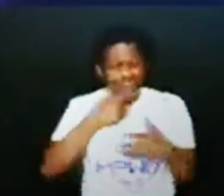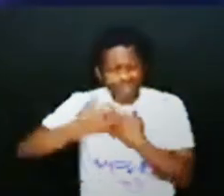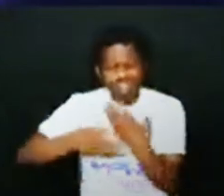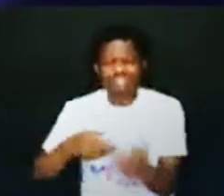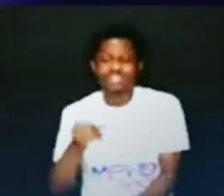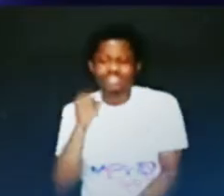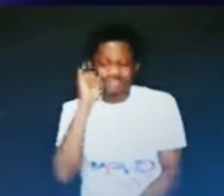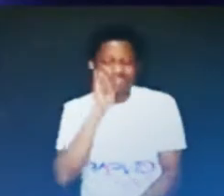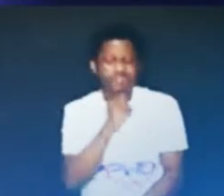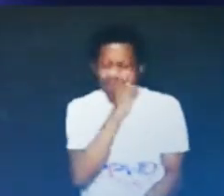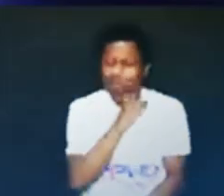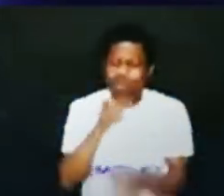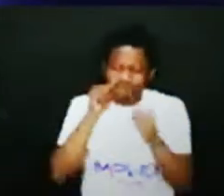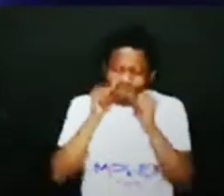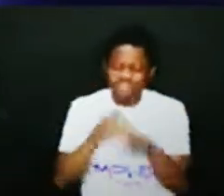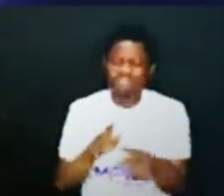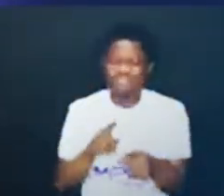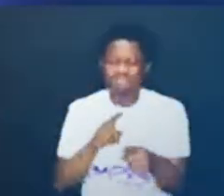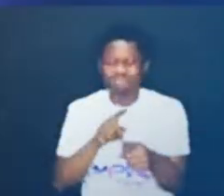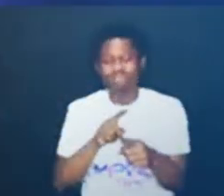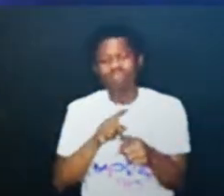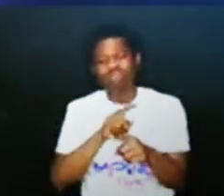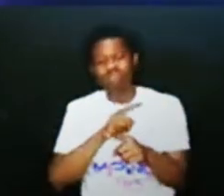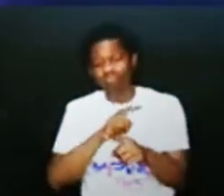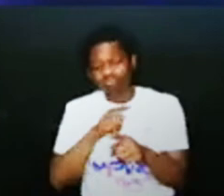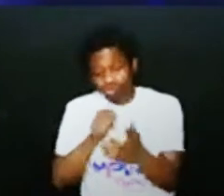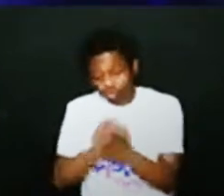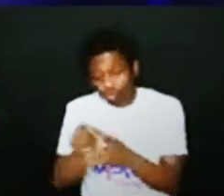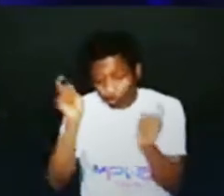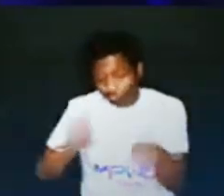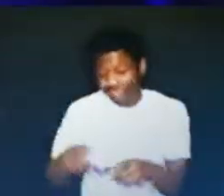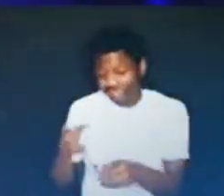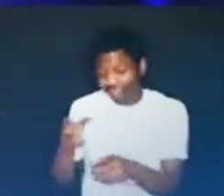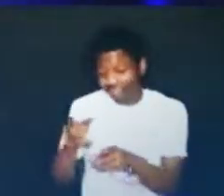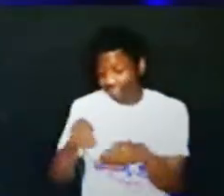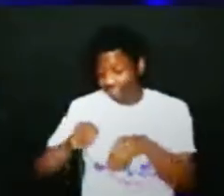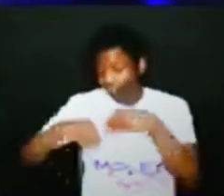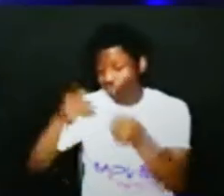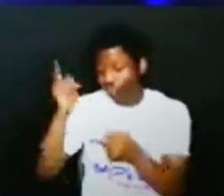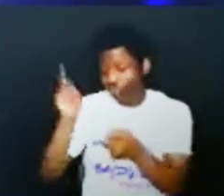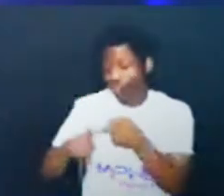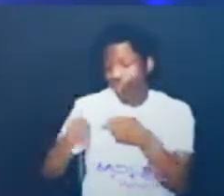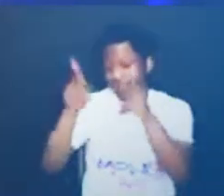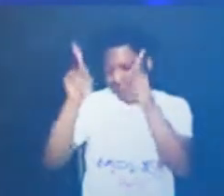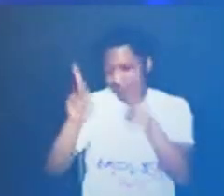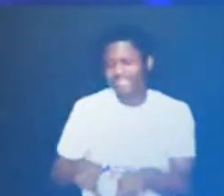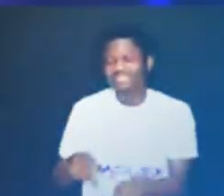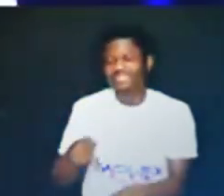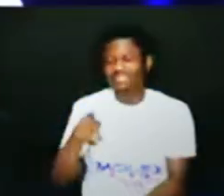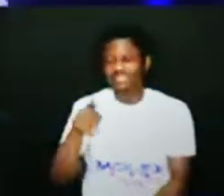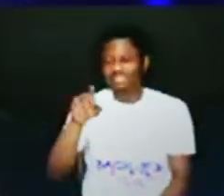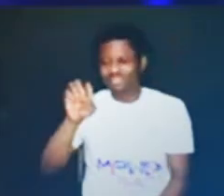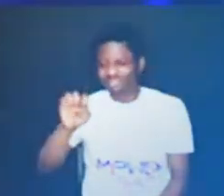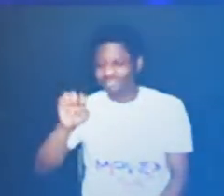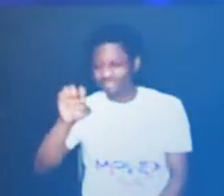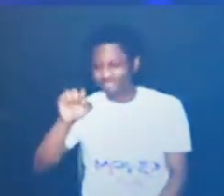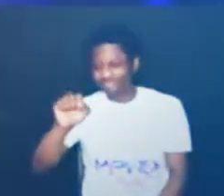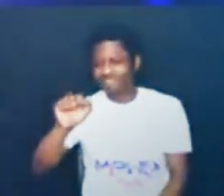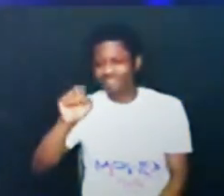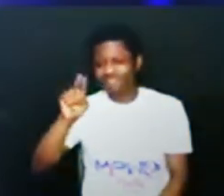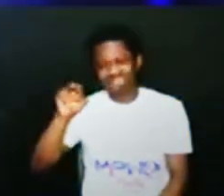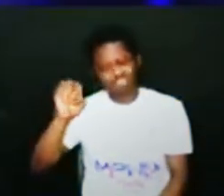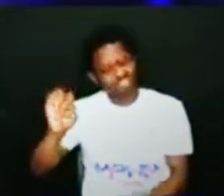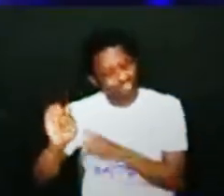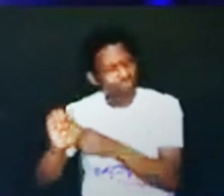Everybody knows that now, because of history, it can go anyway. And then you have a dream, say, come